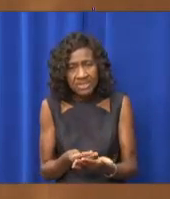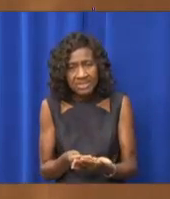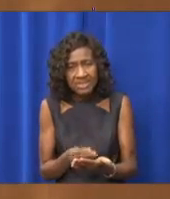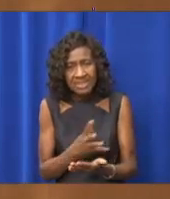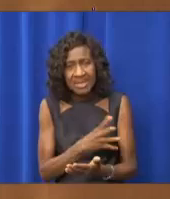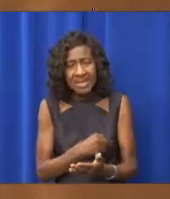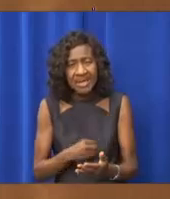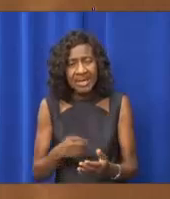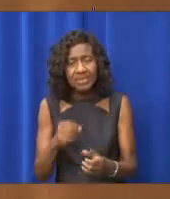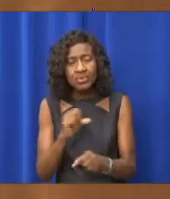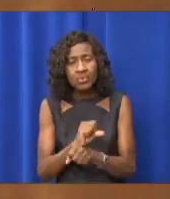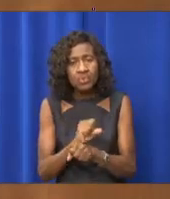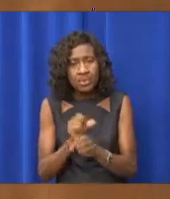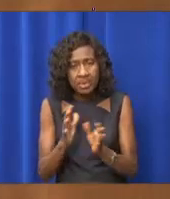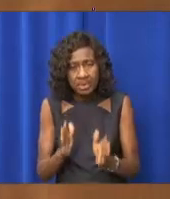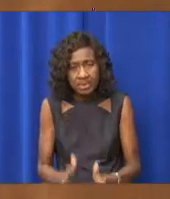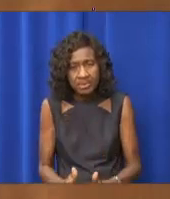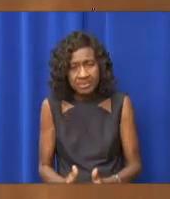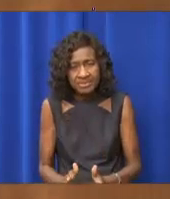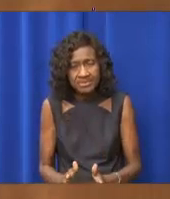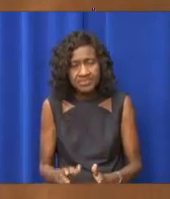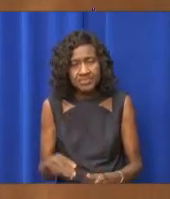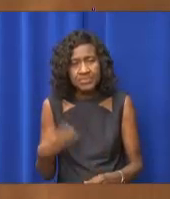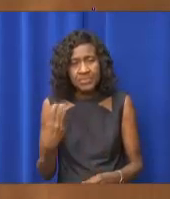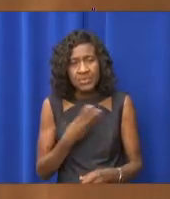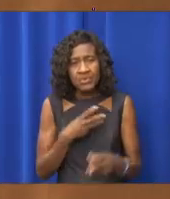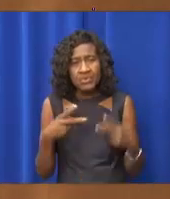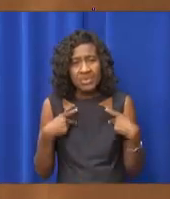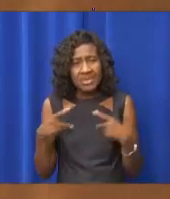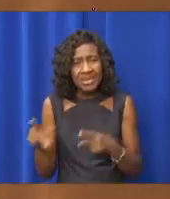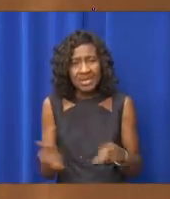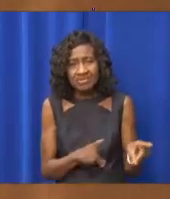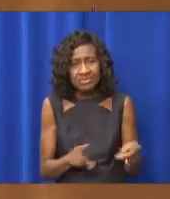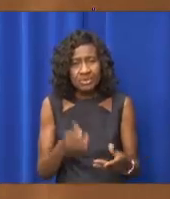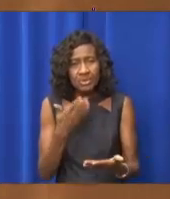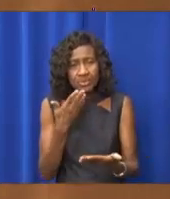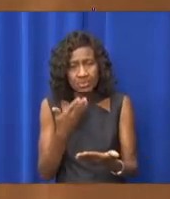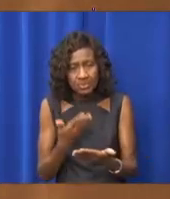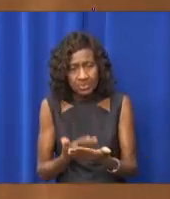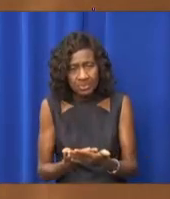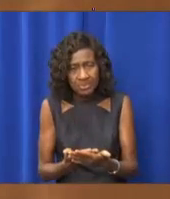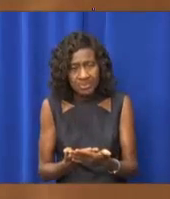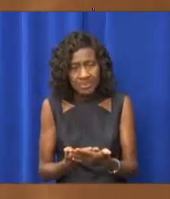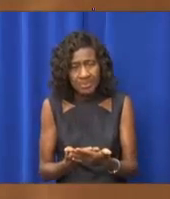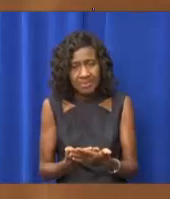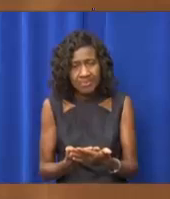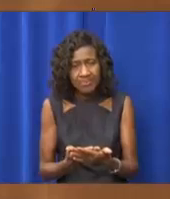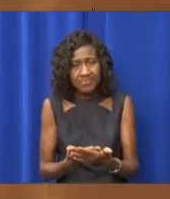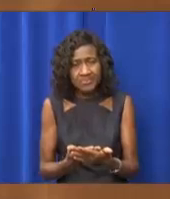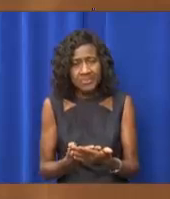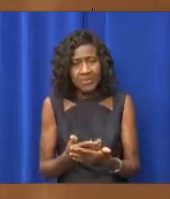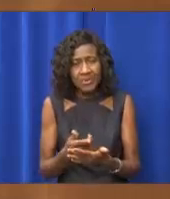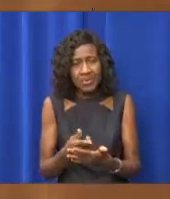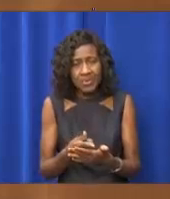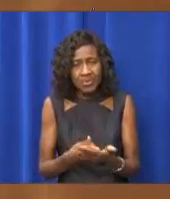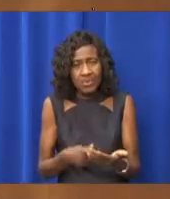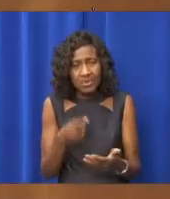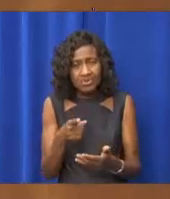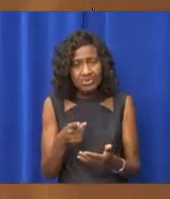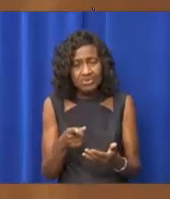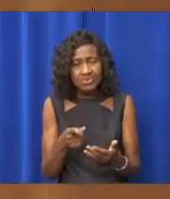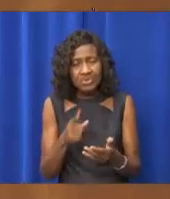I believe, incredibly well with what we have achieved to date. The sort of thing that you're talking about would be interesting